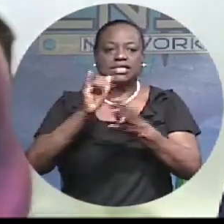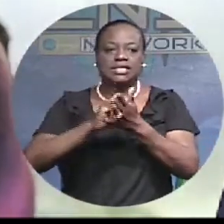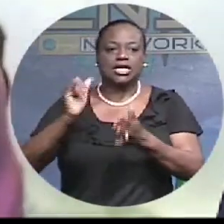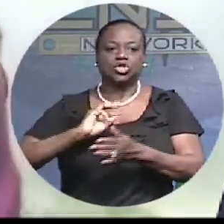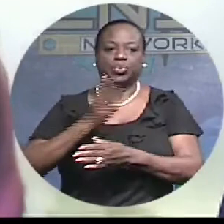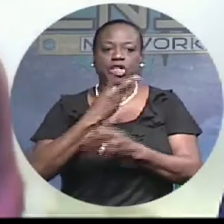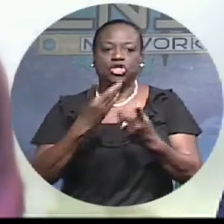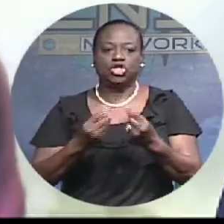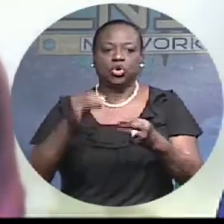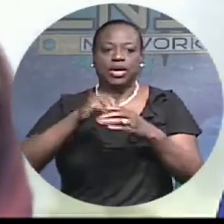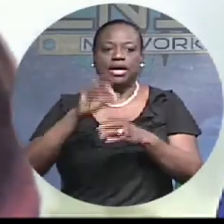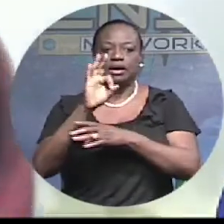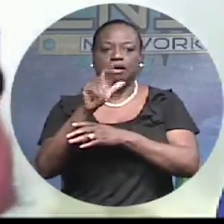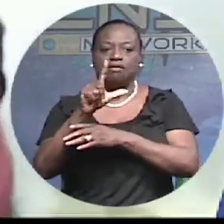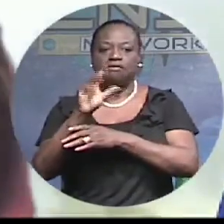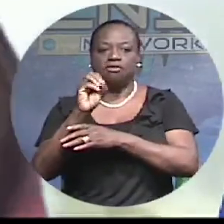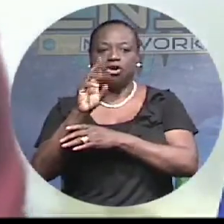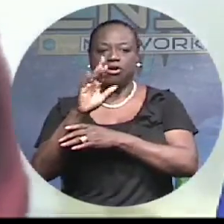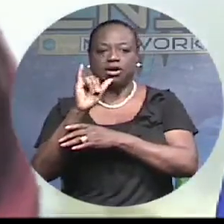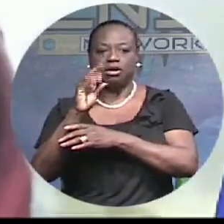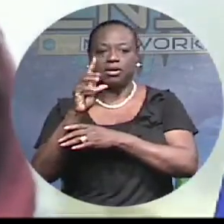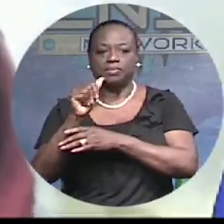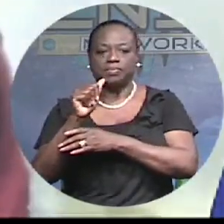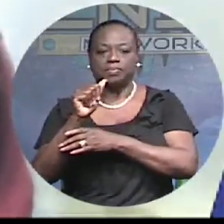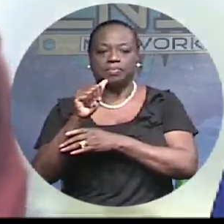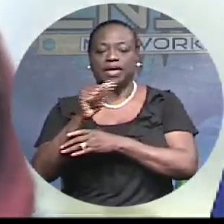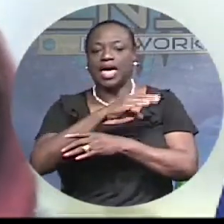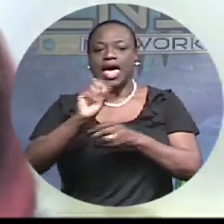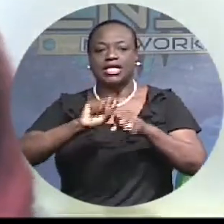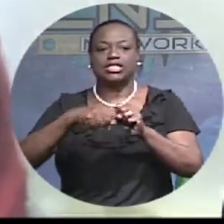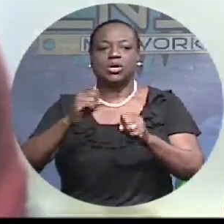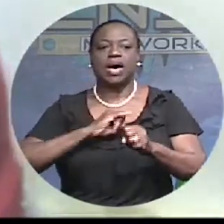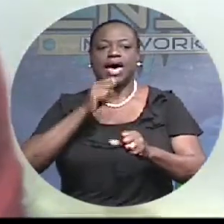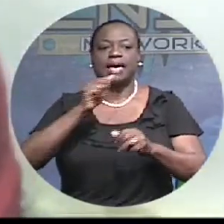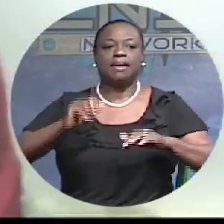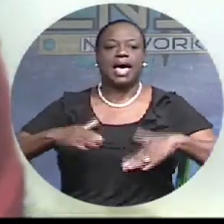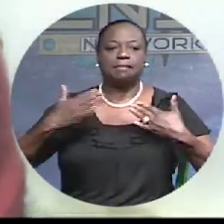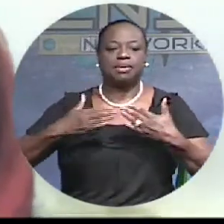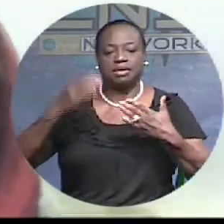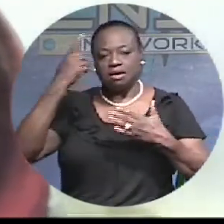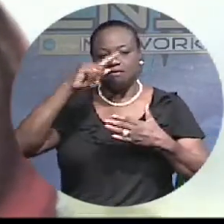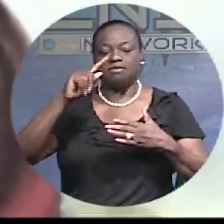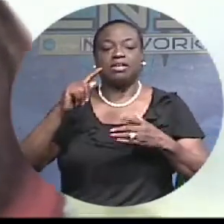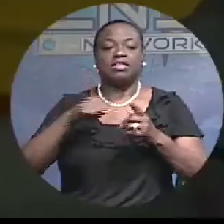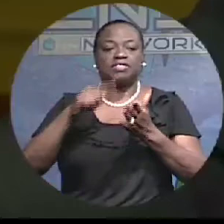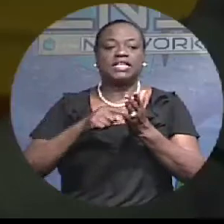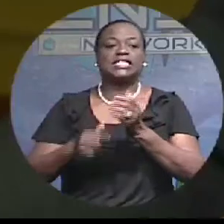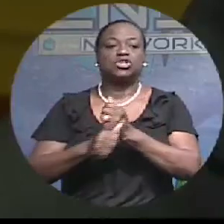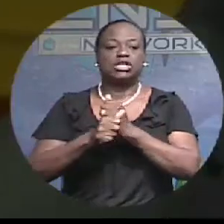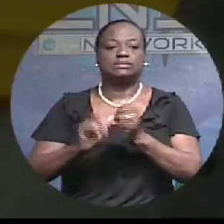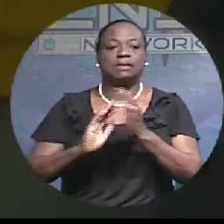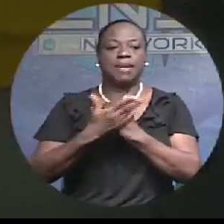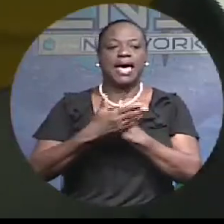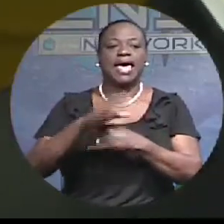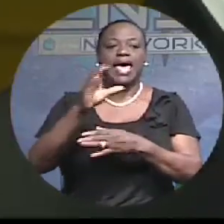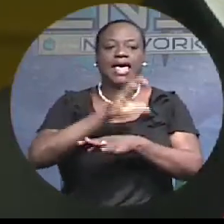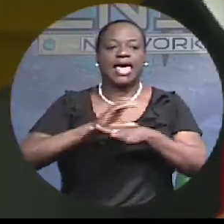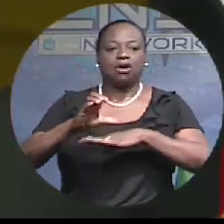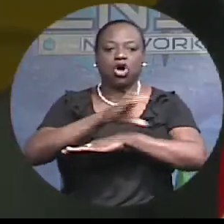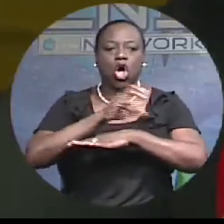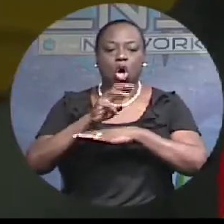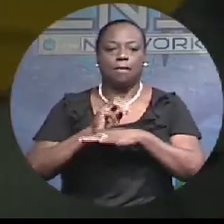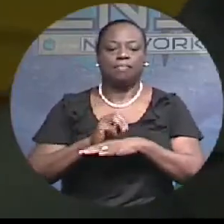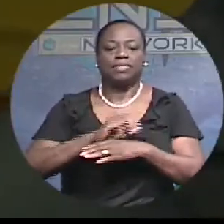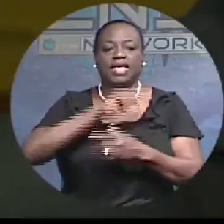spent of monies in Florida by Bahamians, and so I'm happy for this endorsement by CARICOM. This step comes ahead